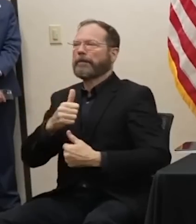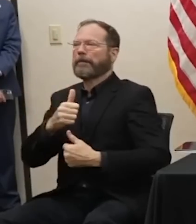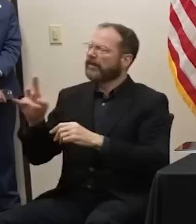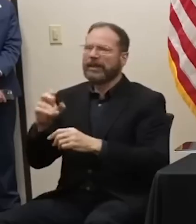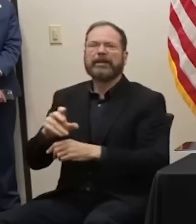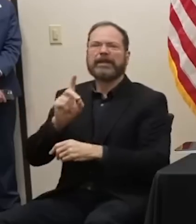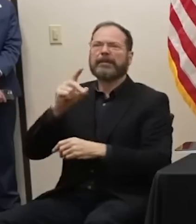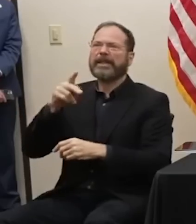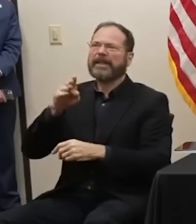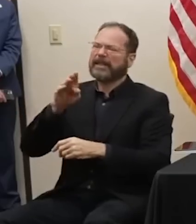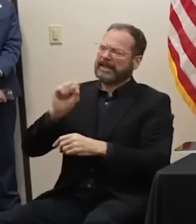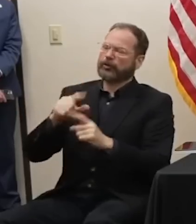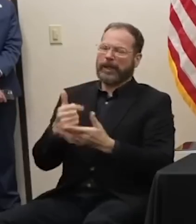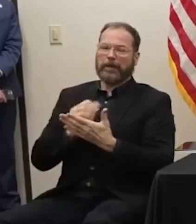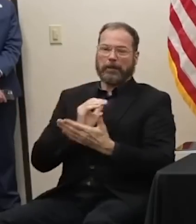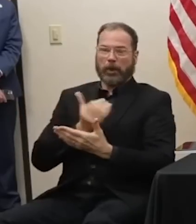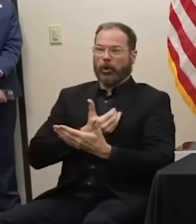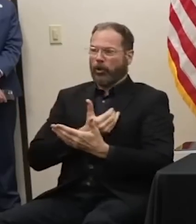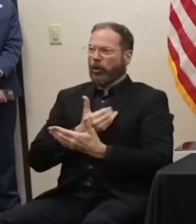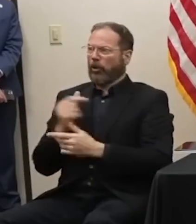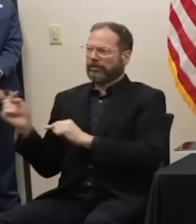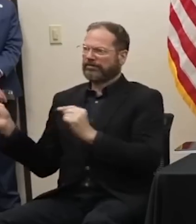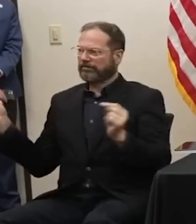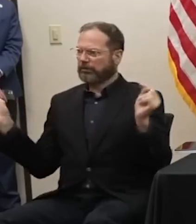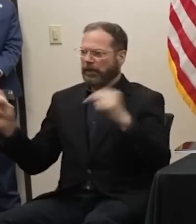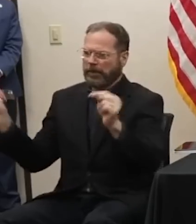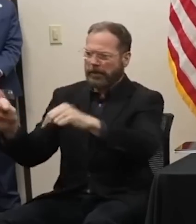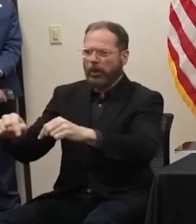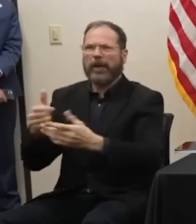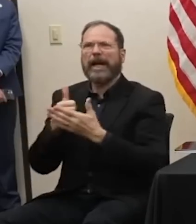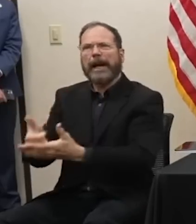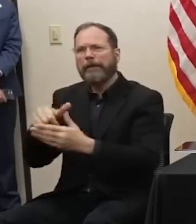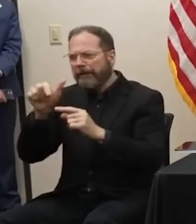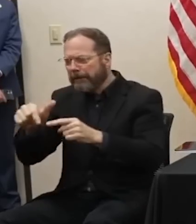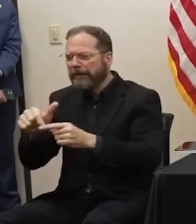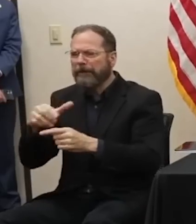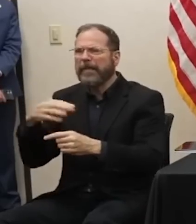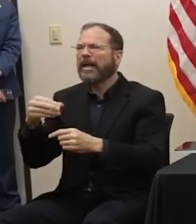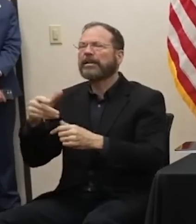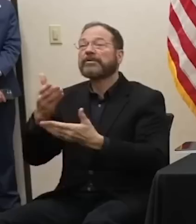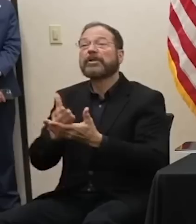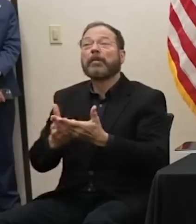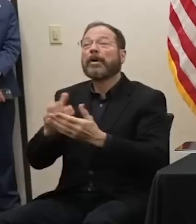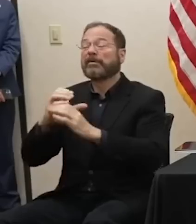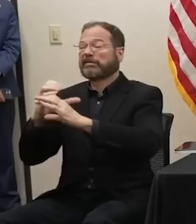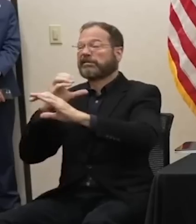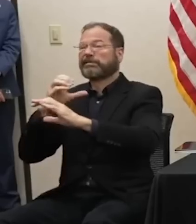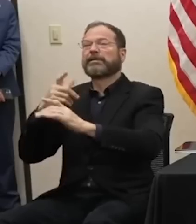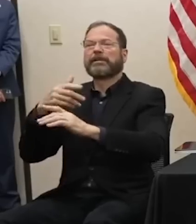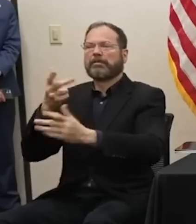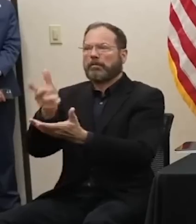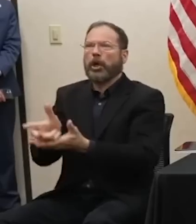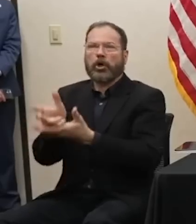DPS, to help our crews get out and mobilize in those areas and help pull some of the trucks